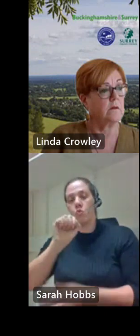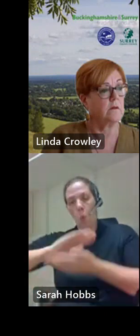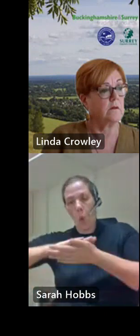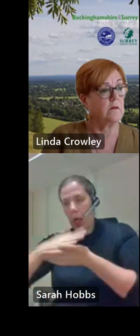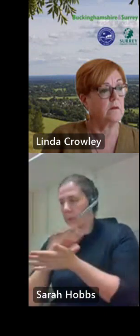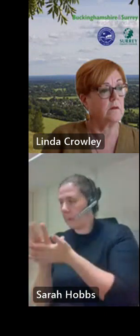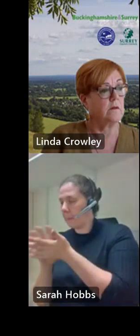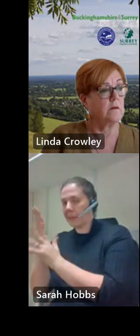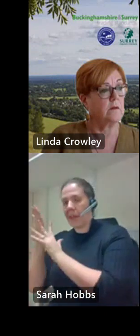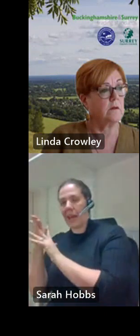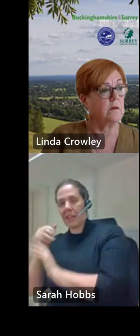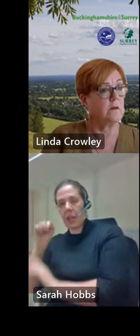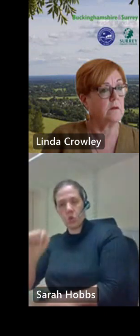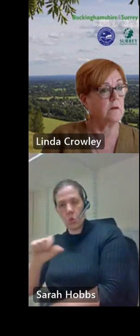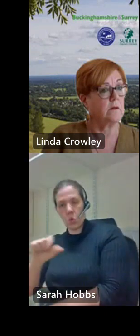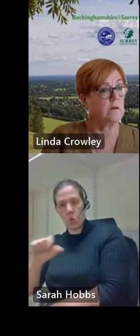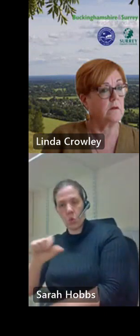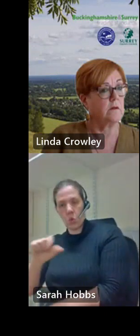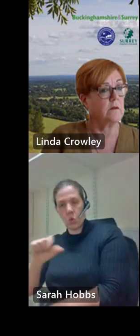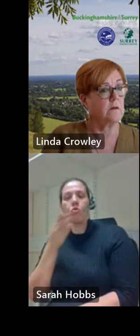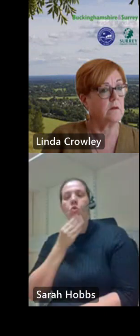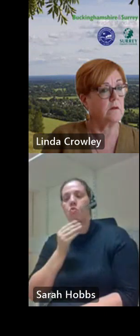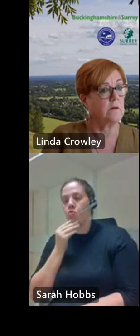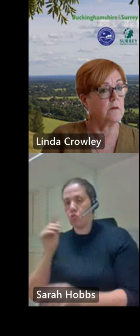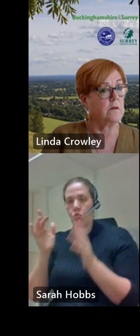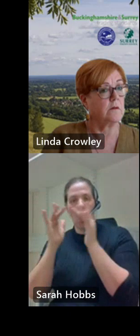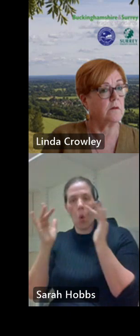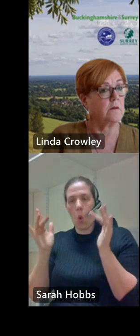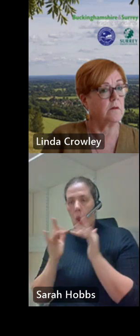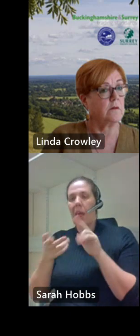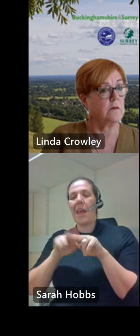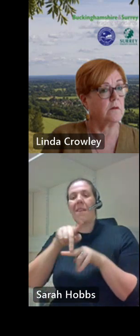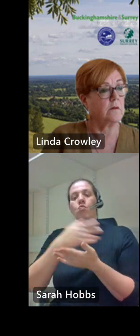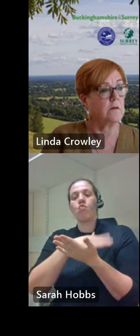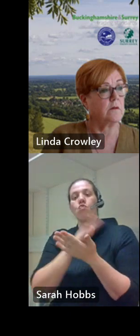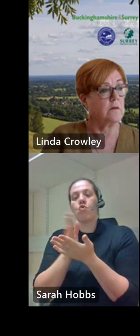don't use the browser element if you share your device with other people.